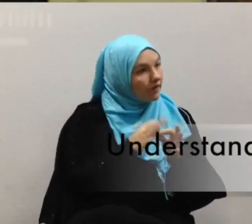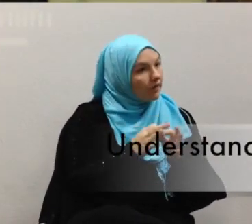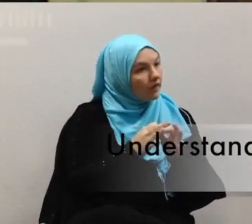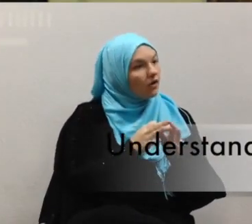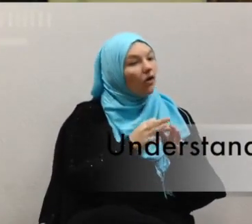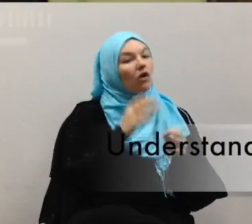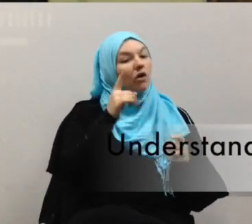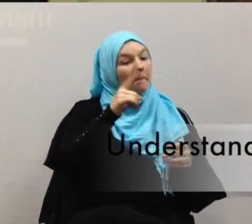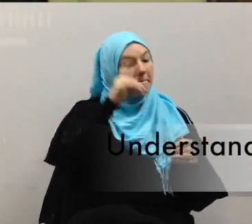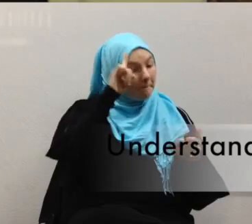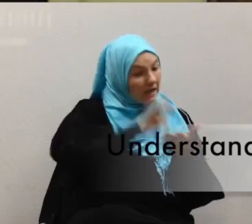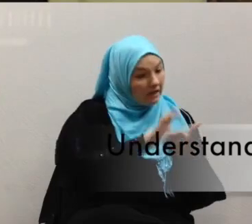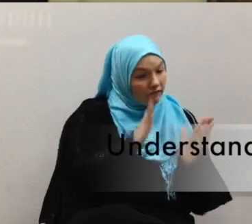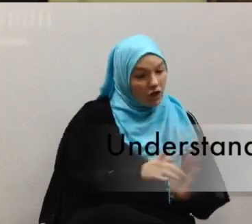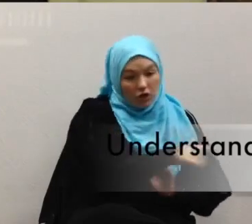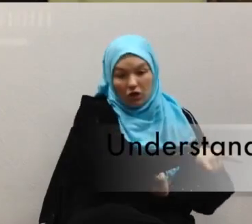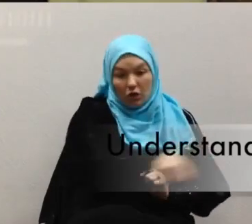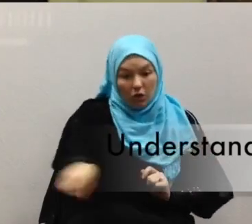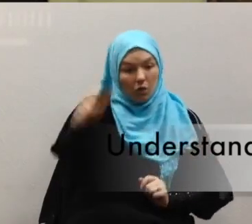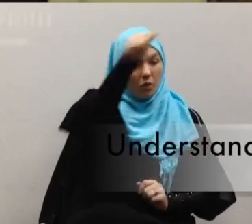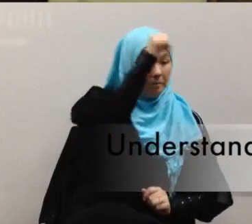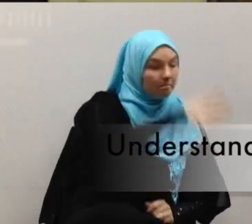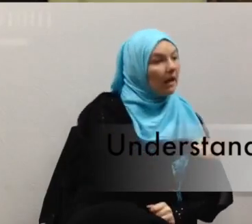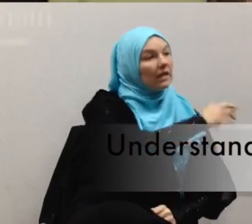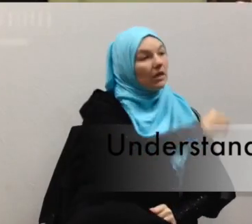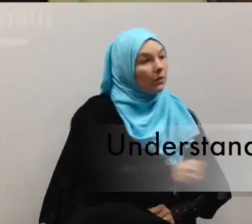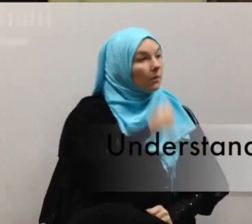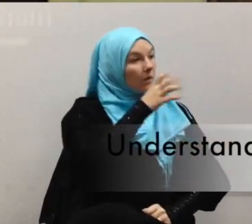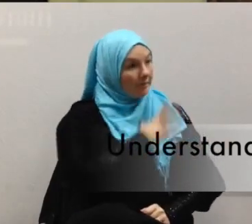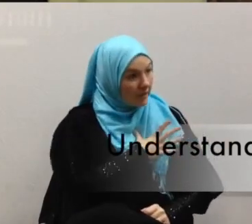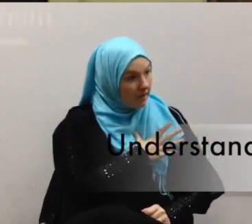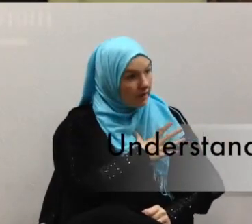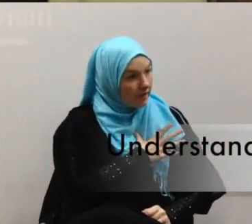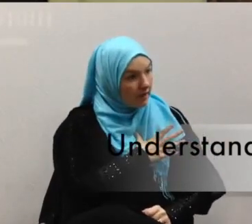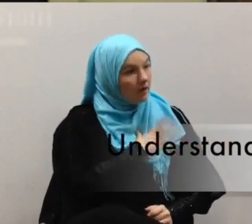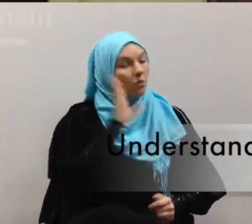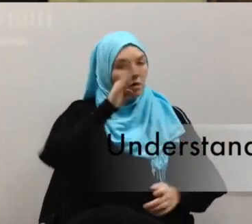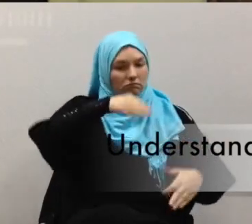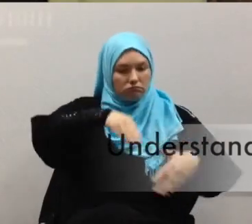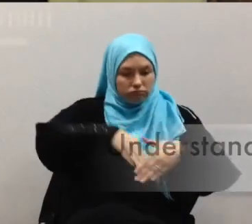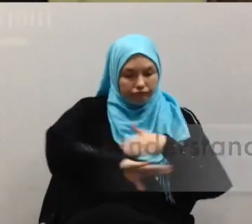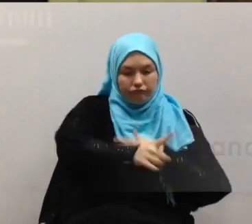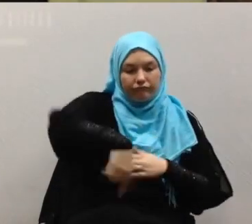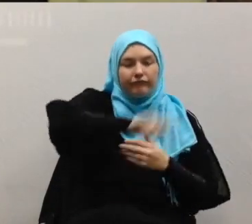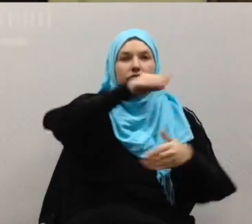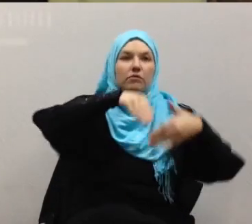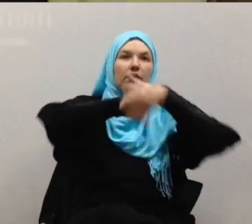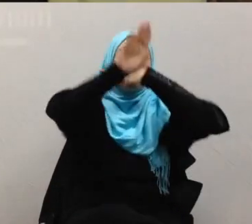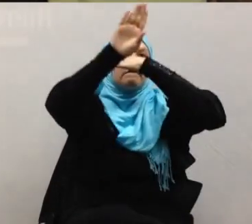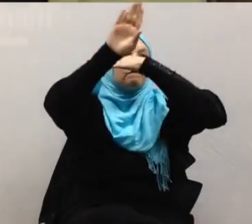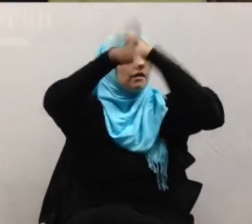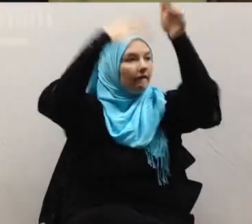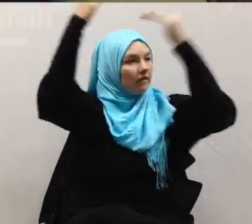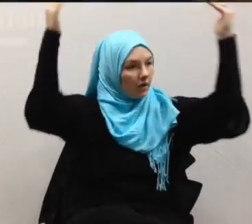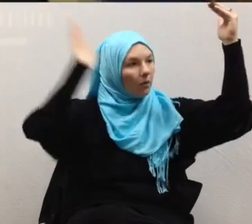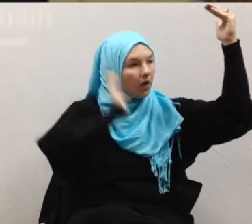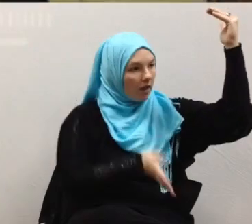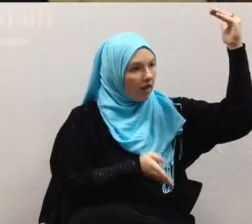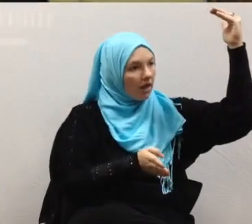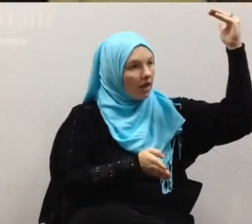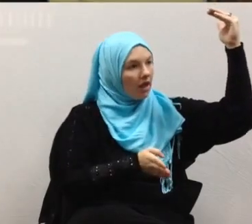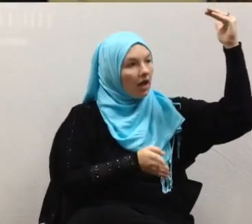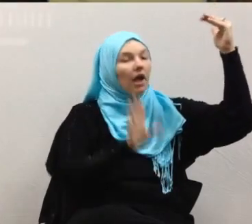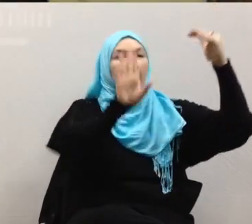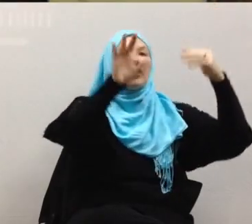believers, men and women, into heavens, and to remove their sinful